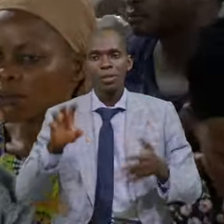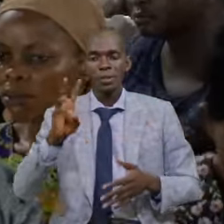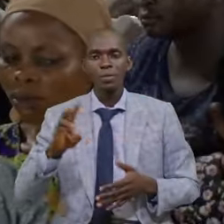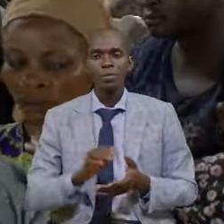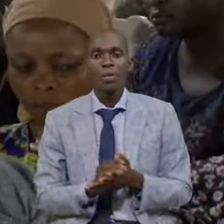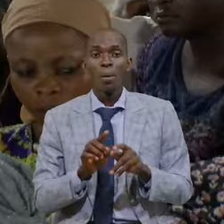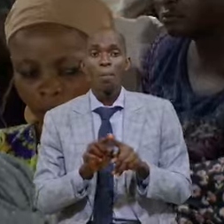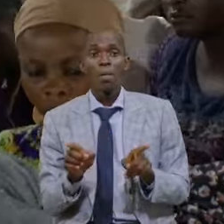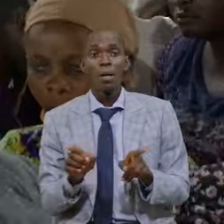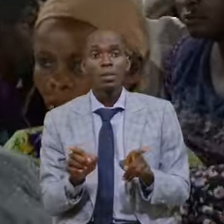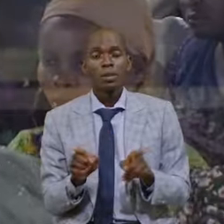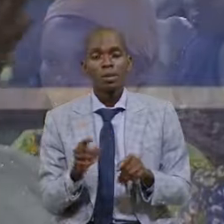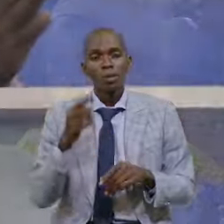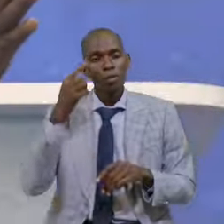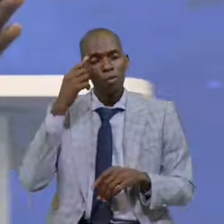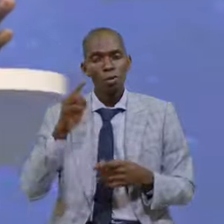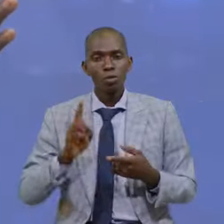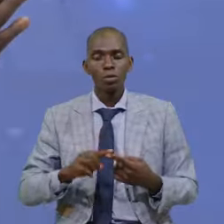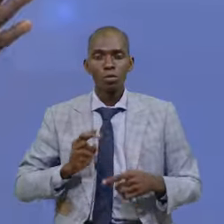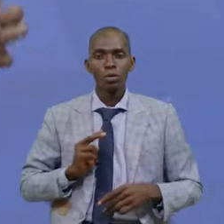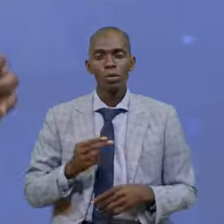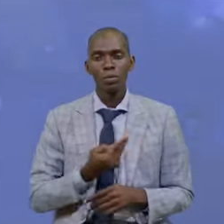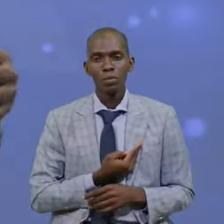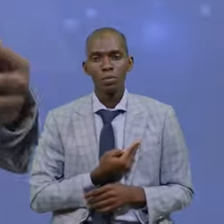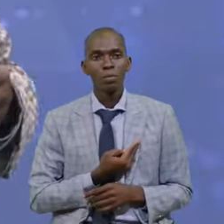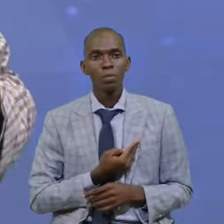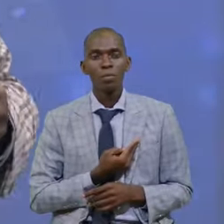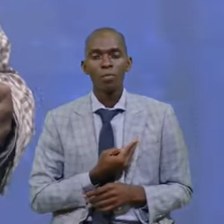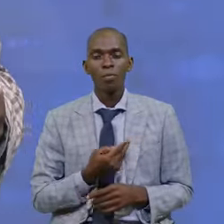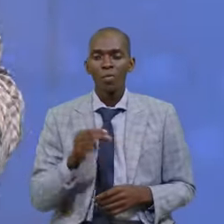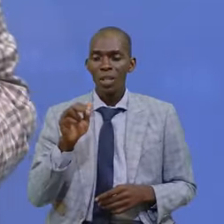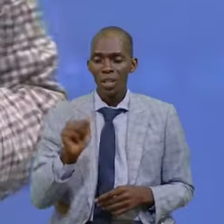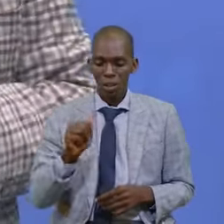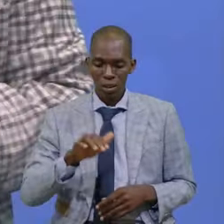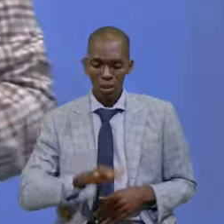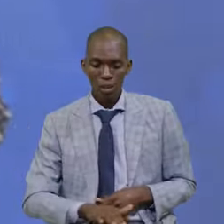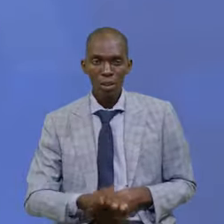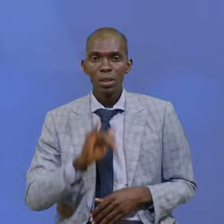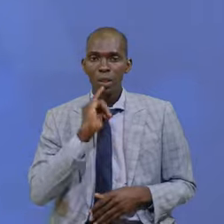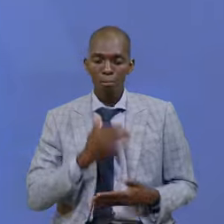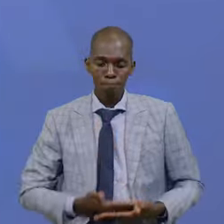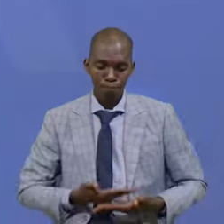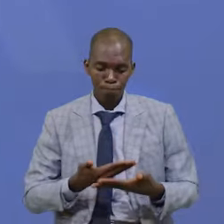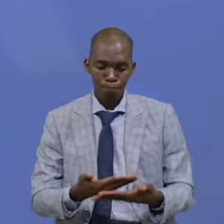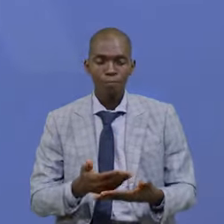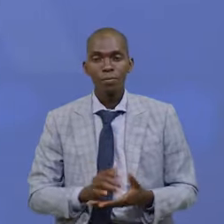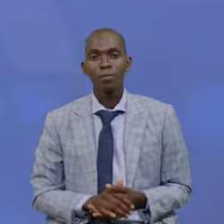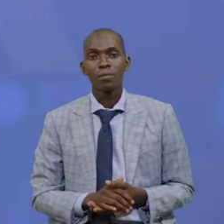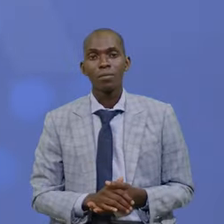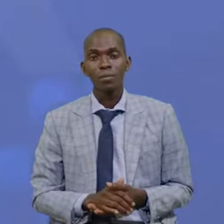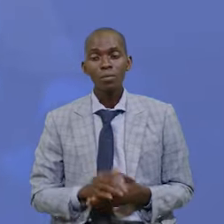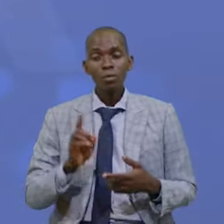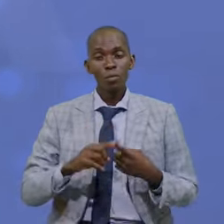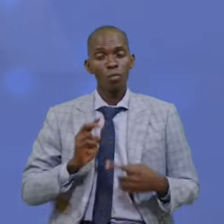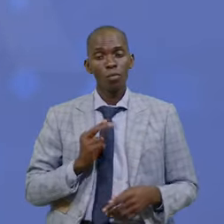But for unto us a child is born. Unto us